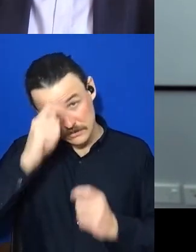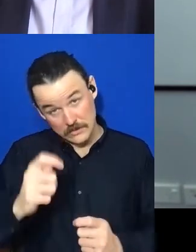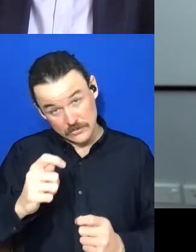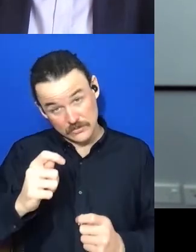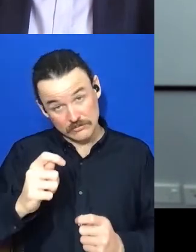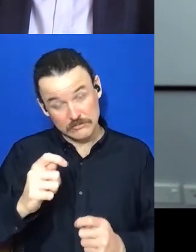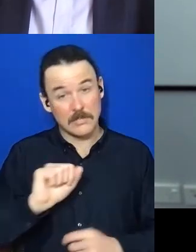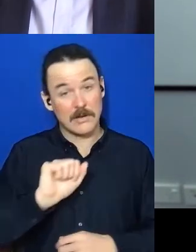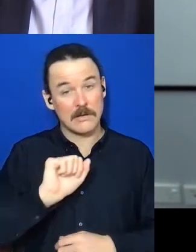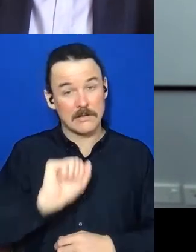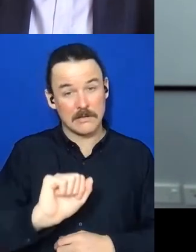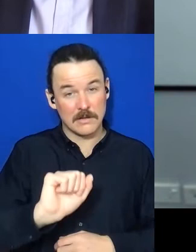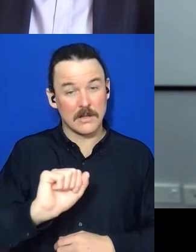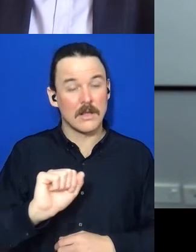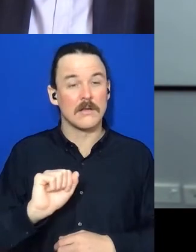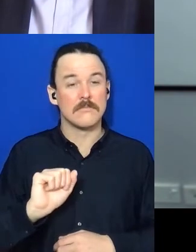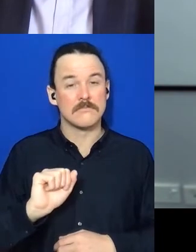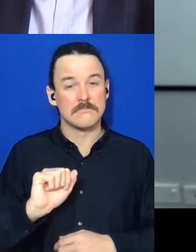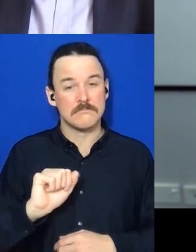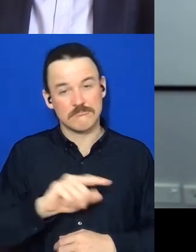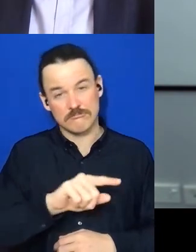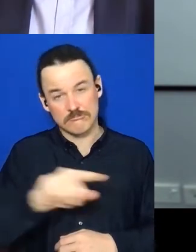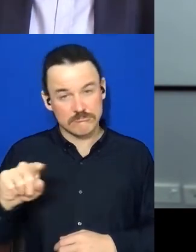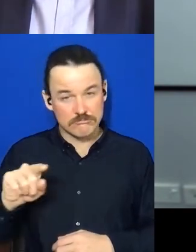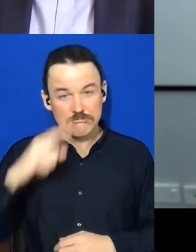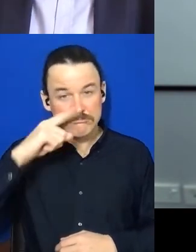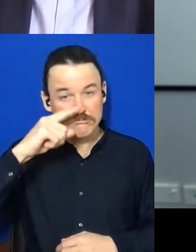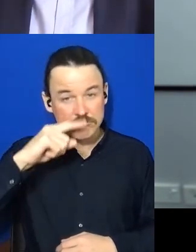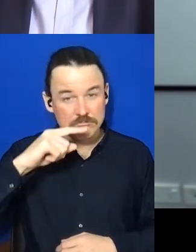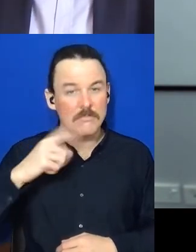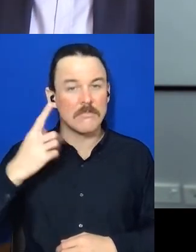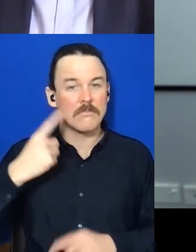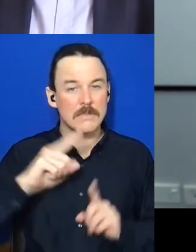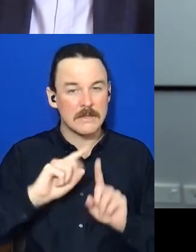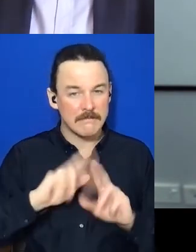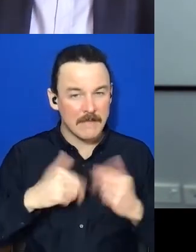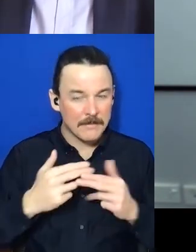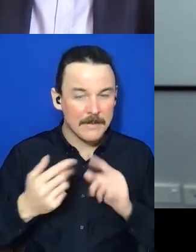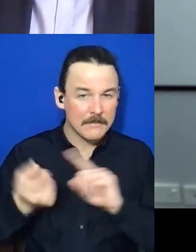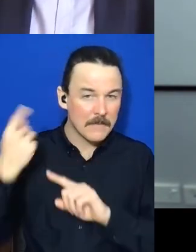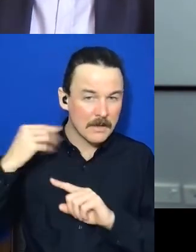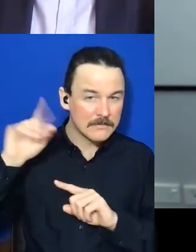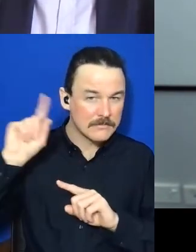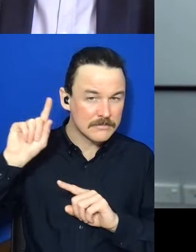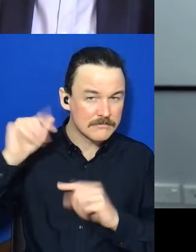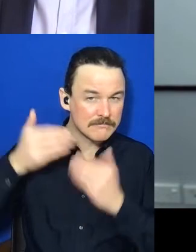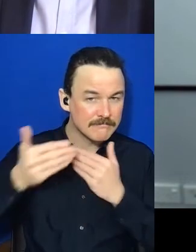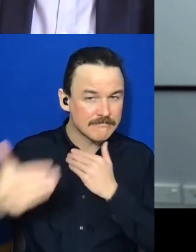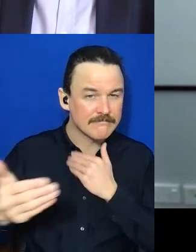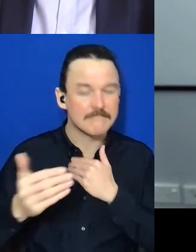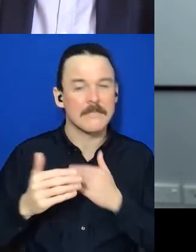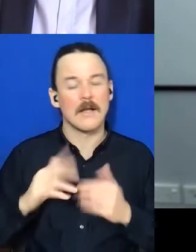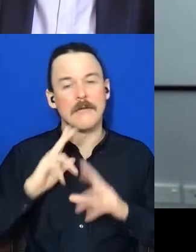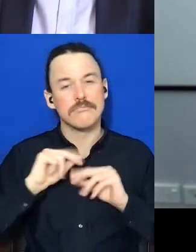past, and mihi to them and greet them in that way. So kia ora no tātou, ngā mihi nui kia